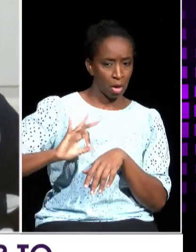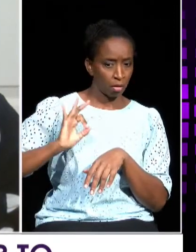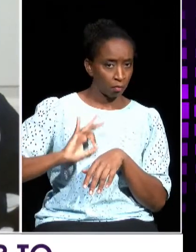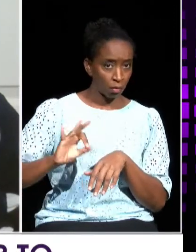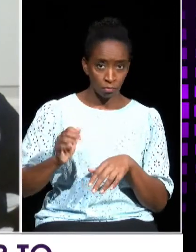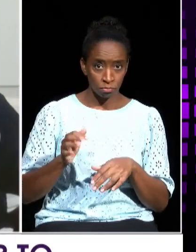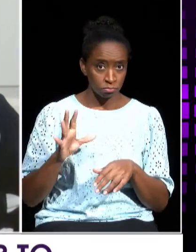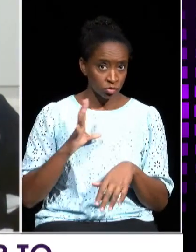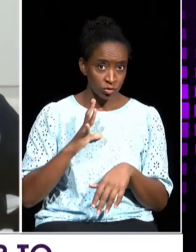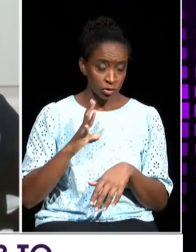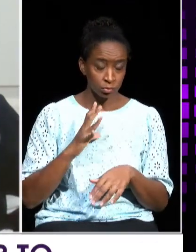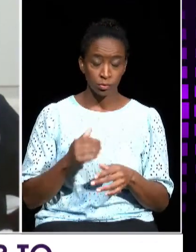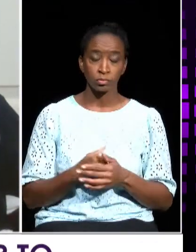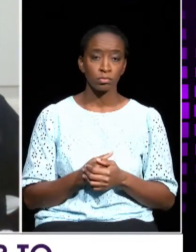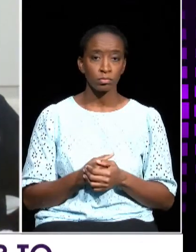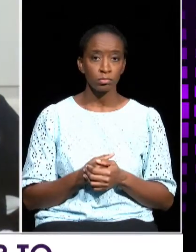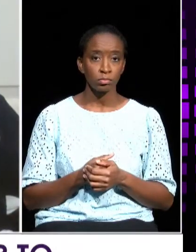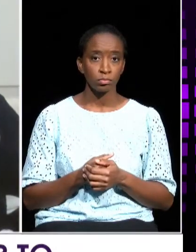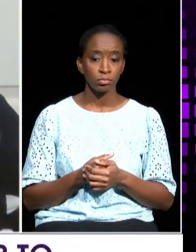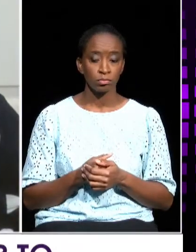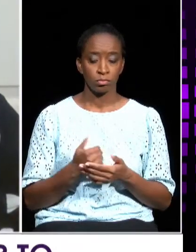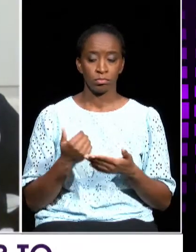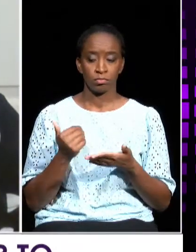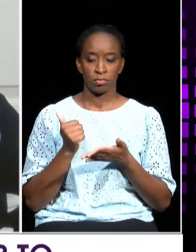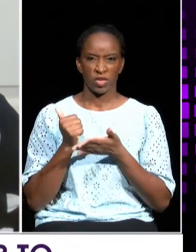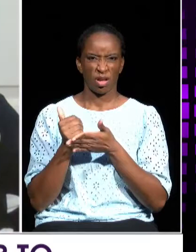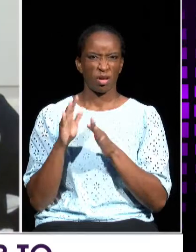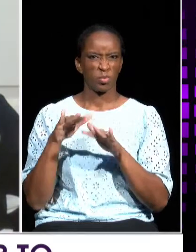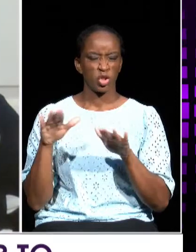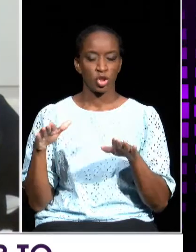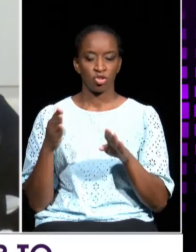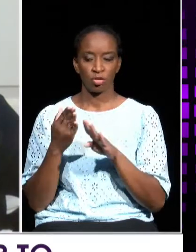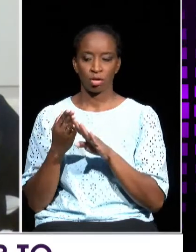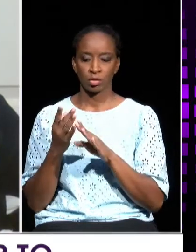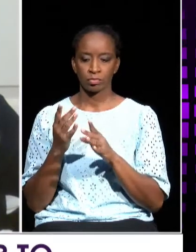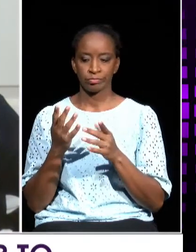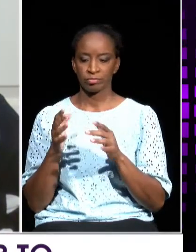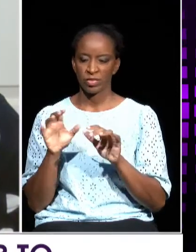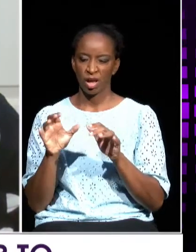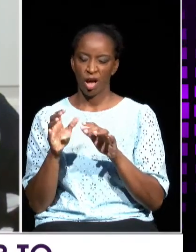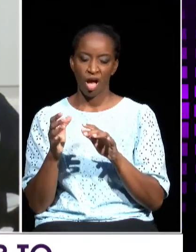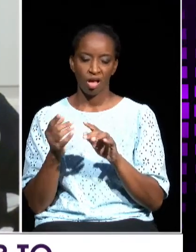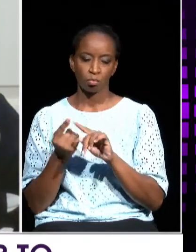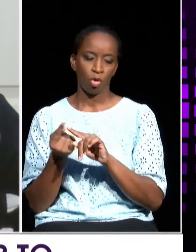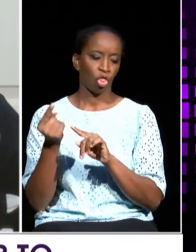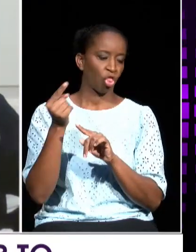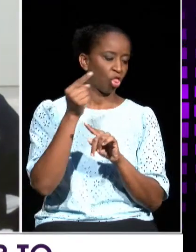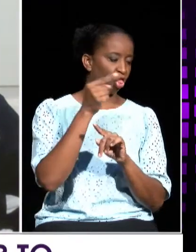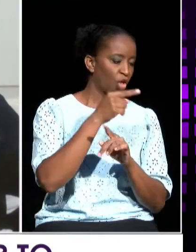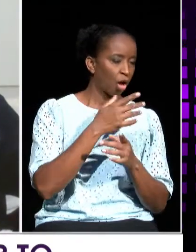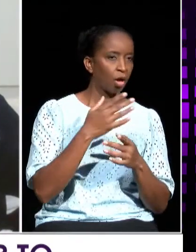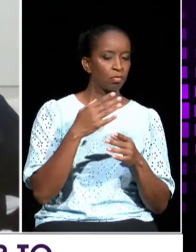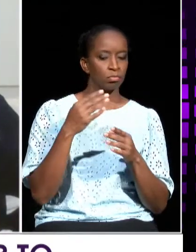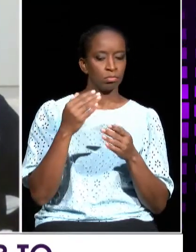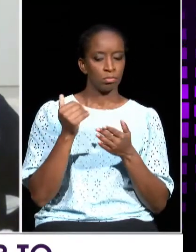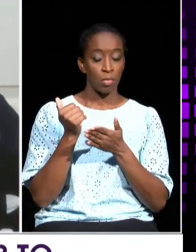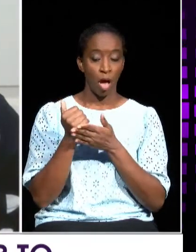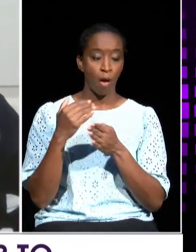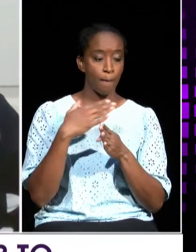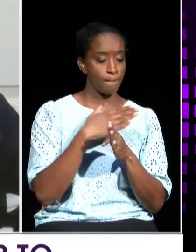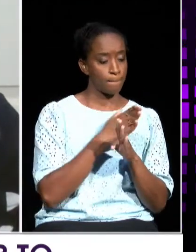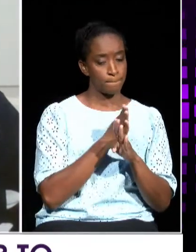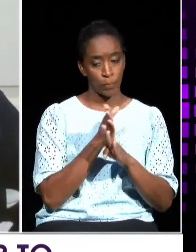for deviant behavior of children at school, or has there been any impact on their mental health, for example, through that process?